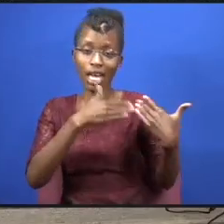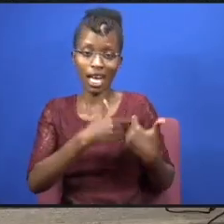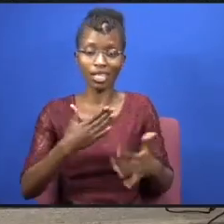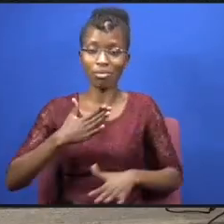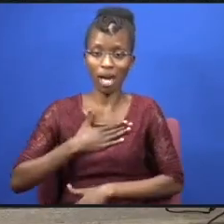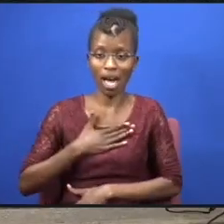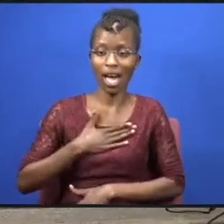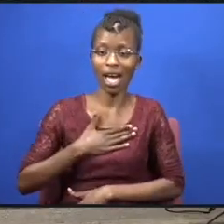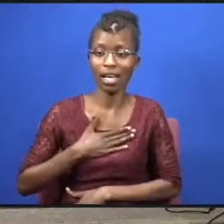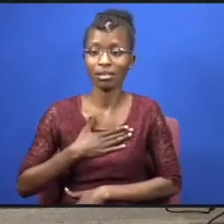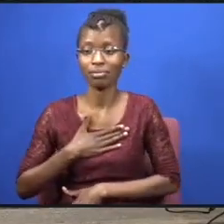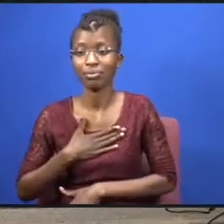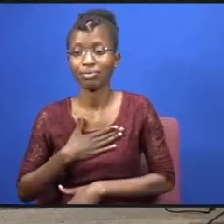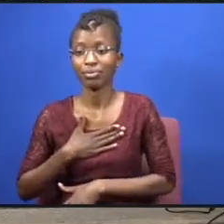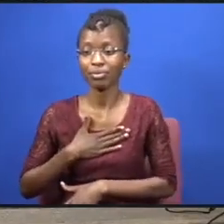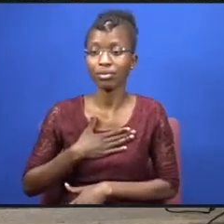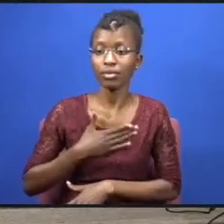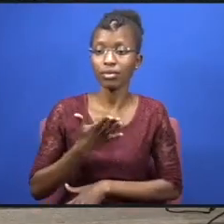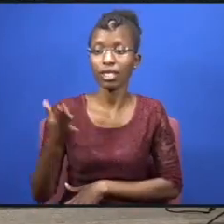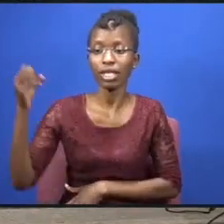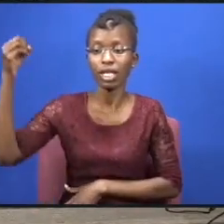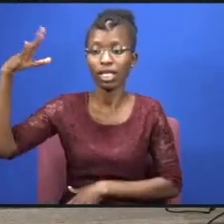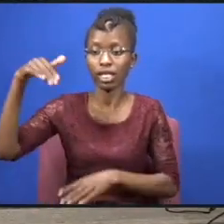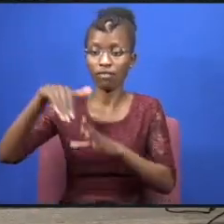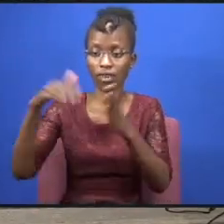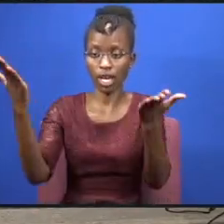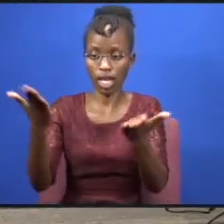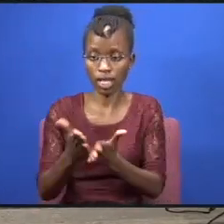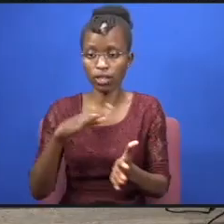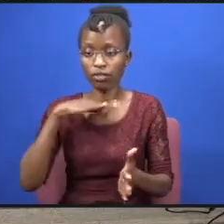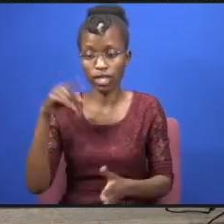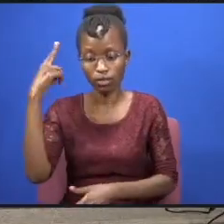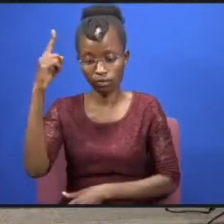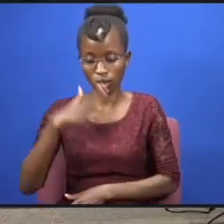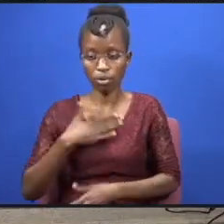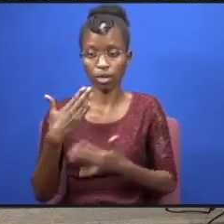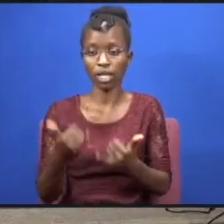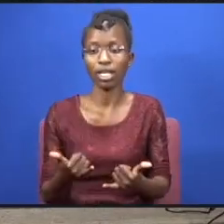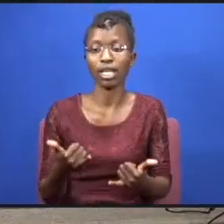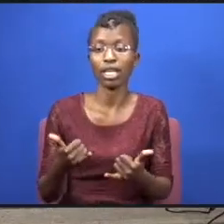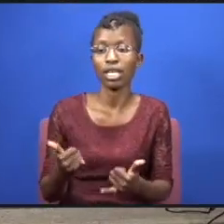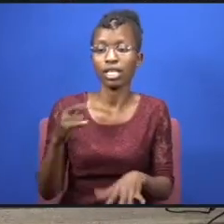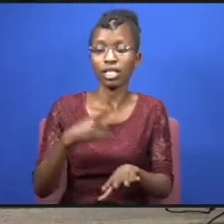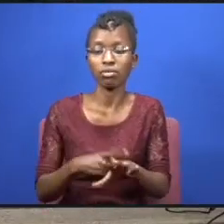my heart. Let's say this. Sing. There's a light in the valley of death now for me.